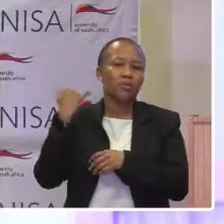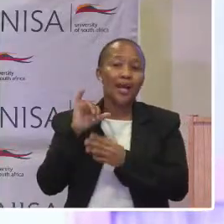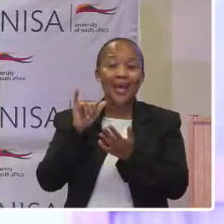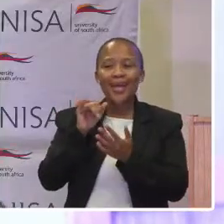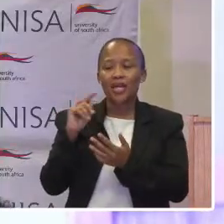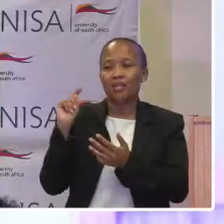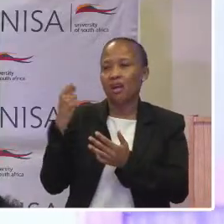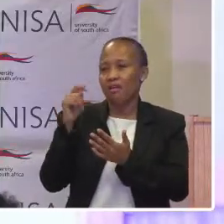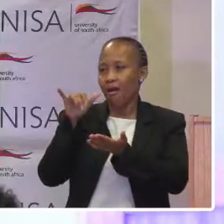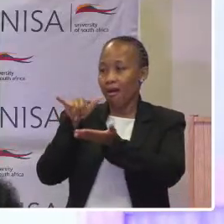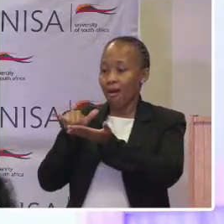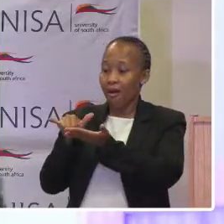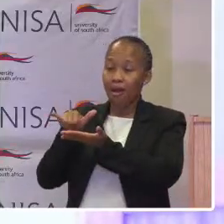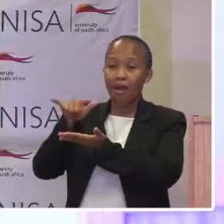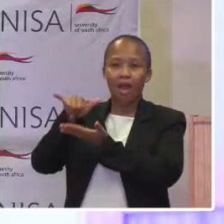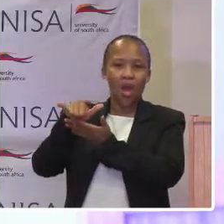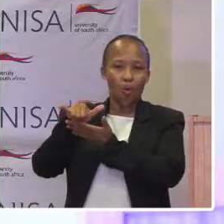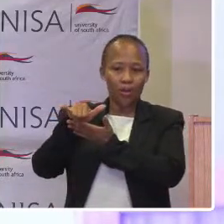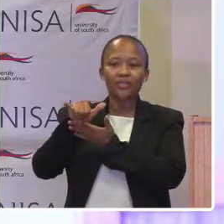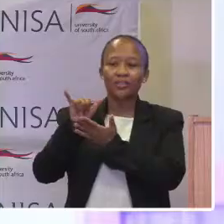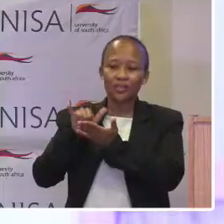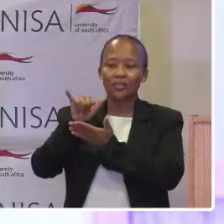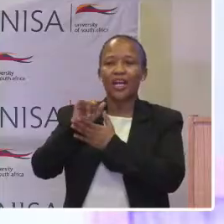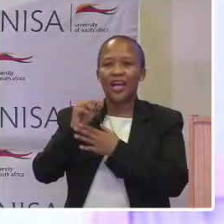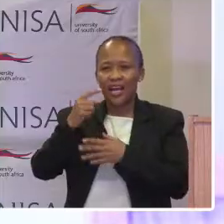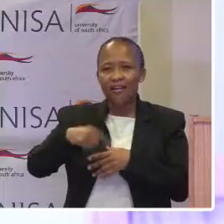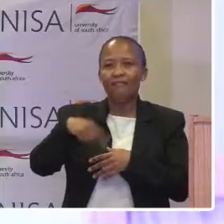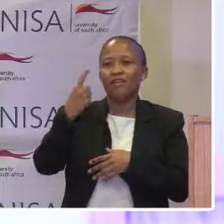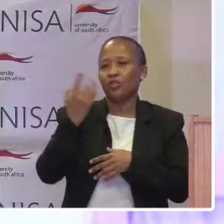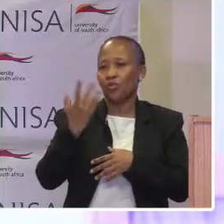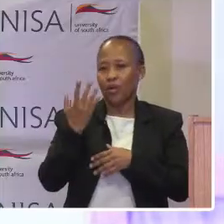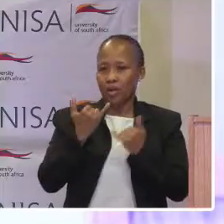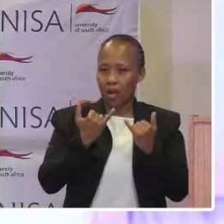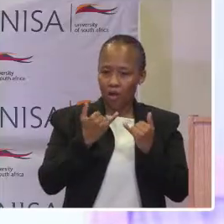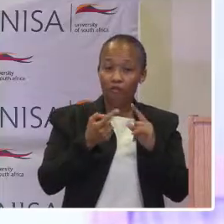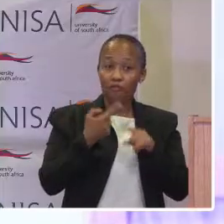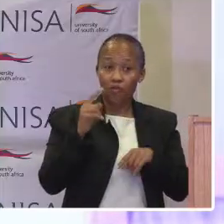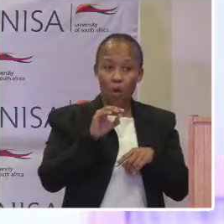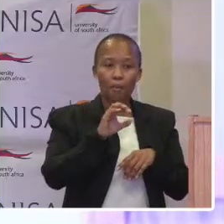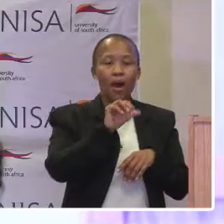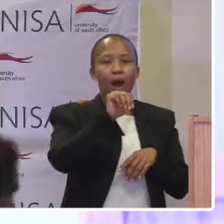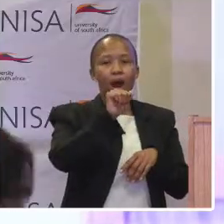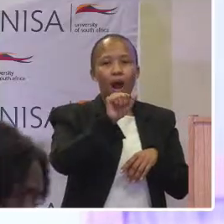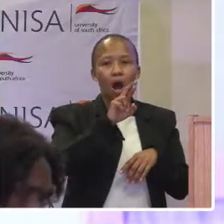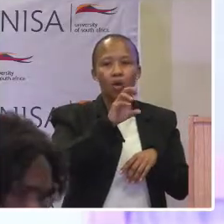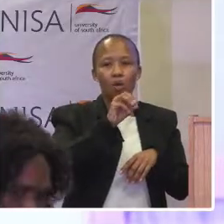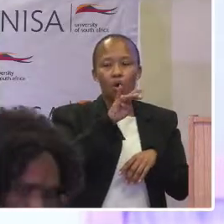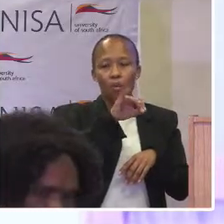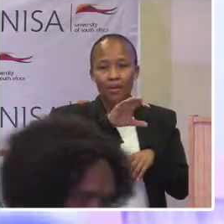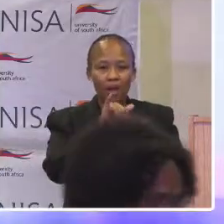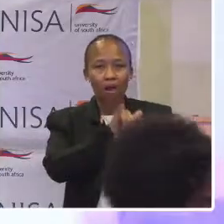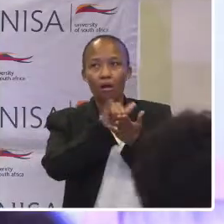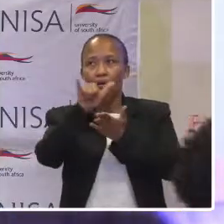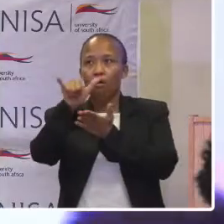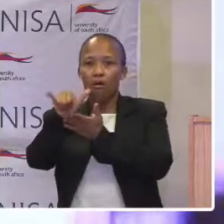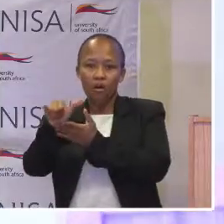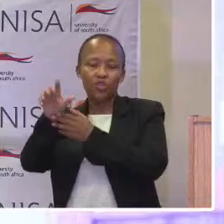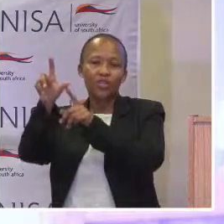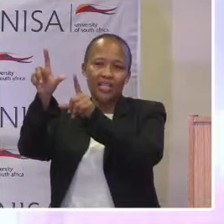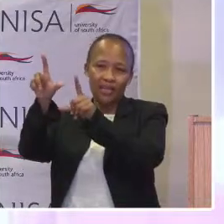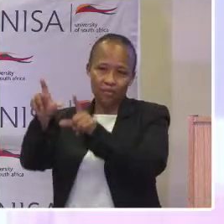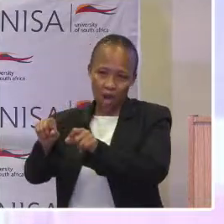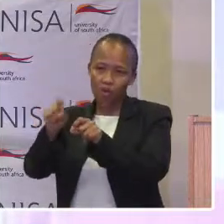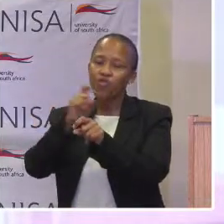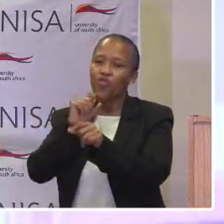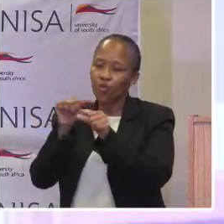Airways flew the first intra-African flight from Nairobi to Cape Town that was flown using sustainable aviation fuels,